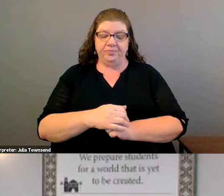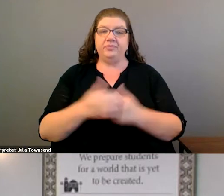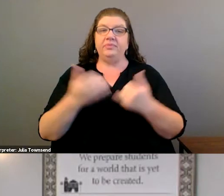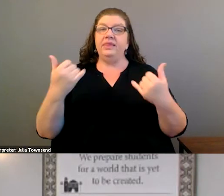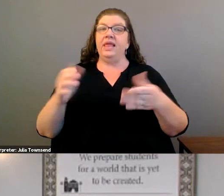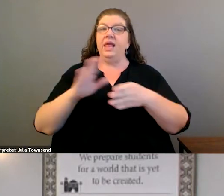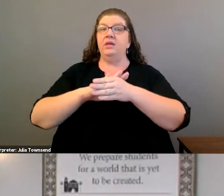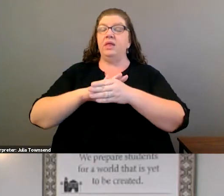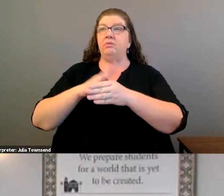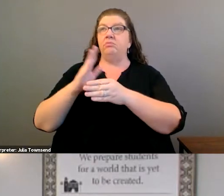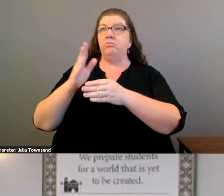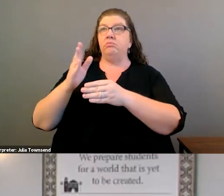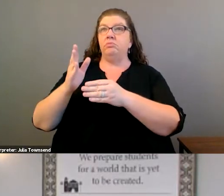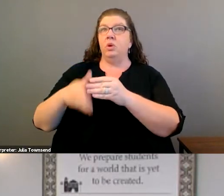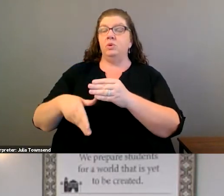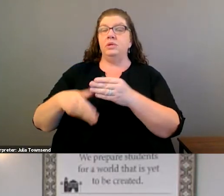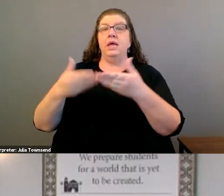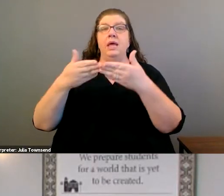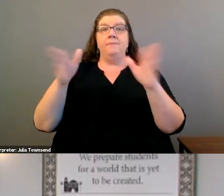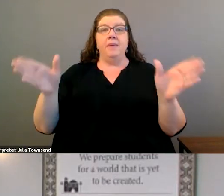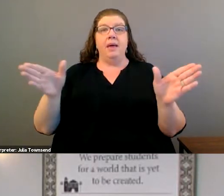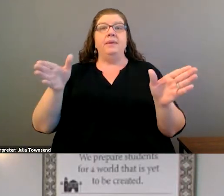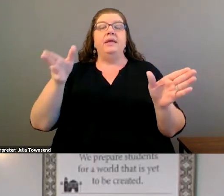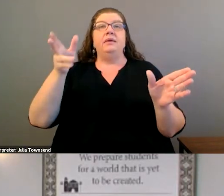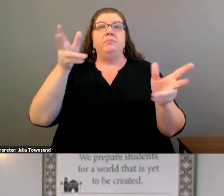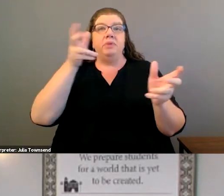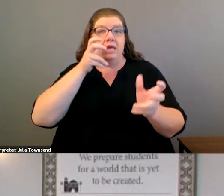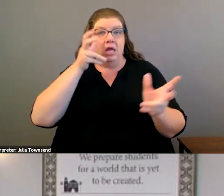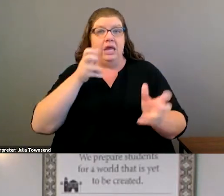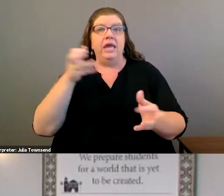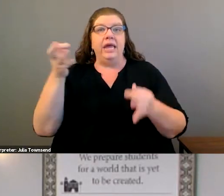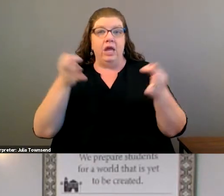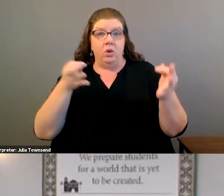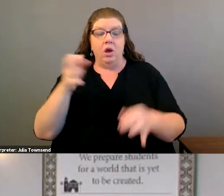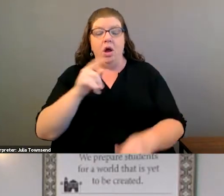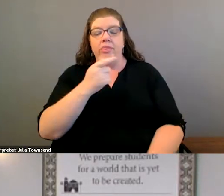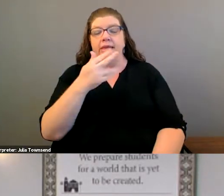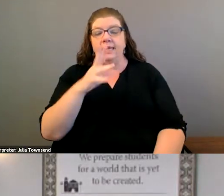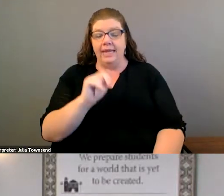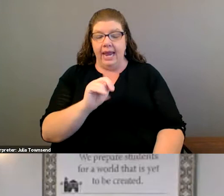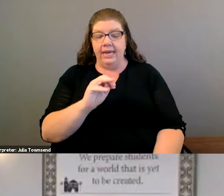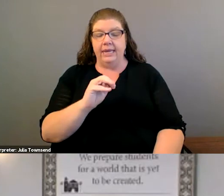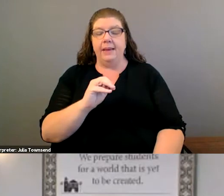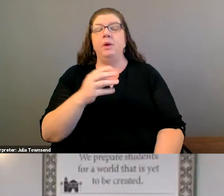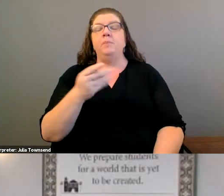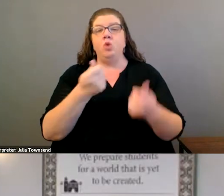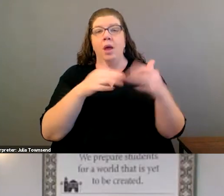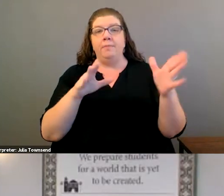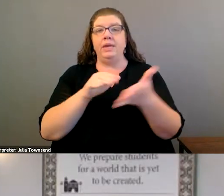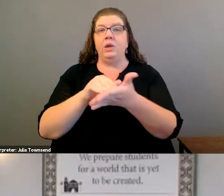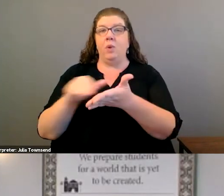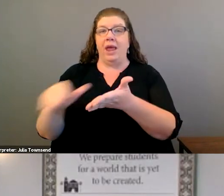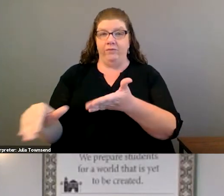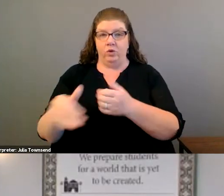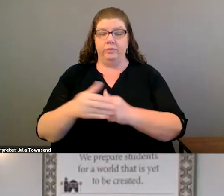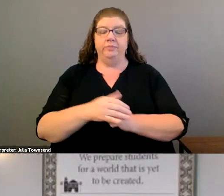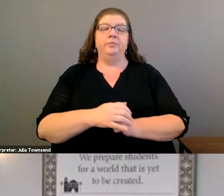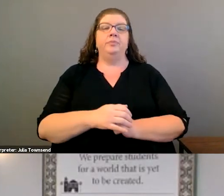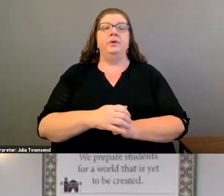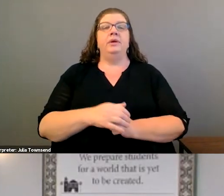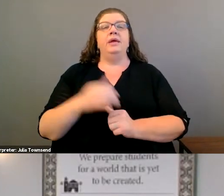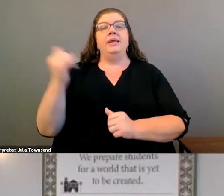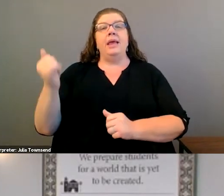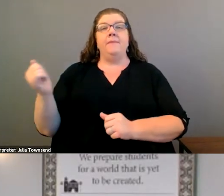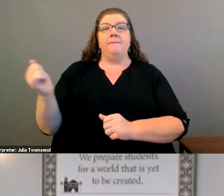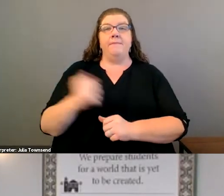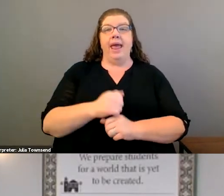closes the public hearing on the Tatum property waiver. Thank you so much. Board members, we're going to go back to D1,